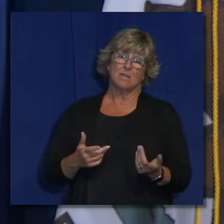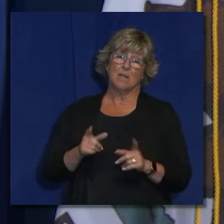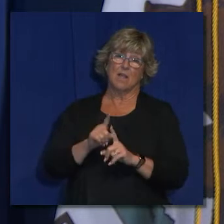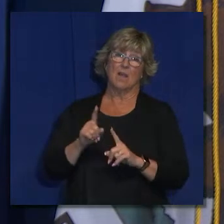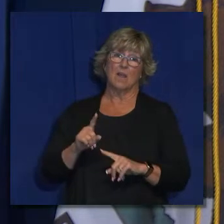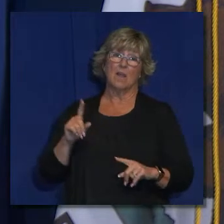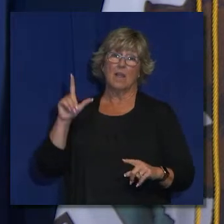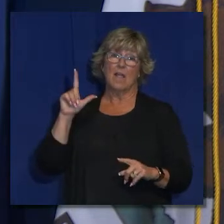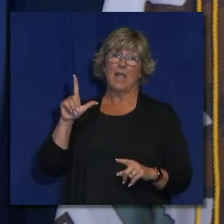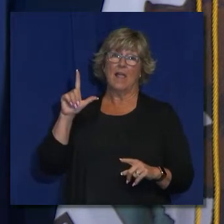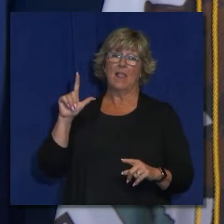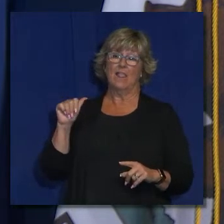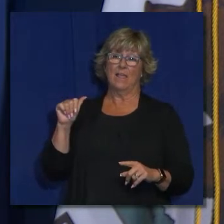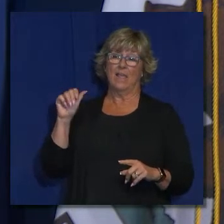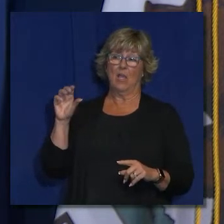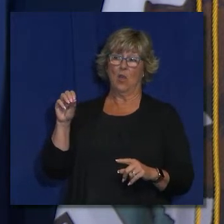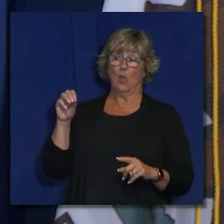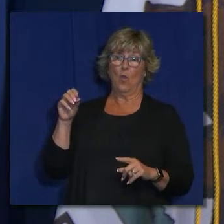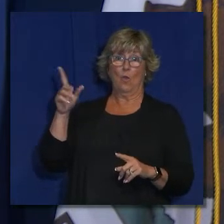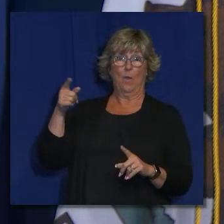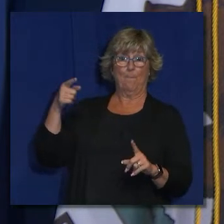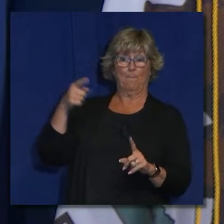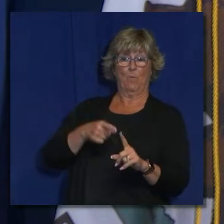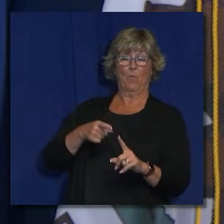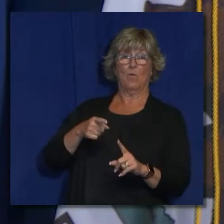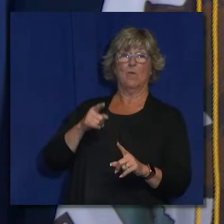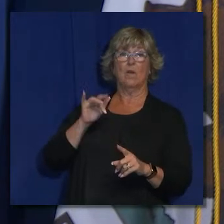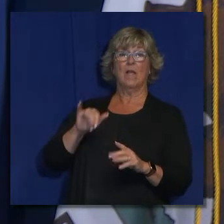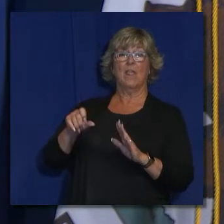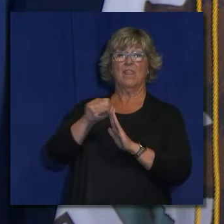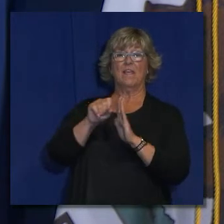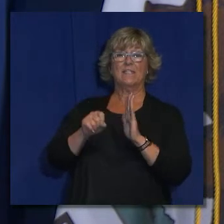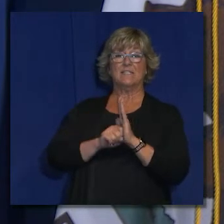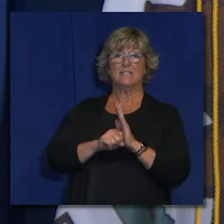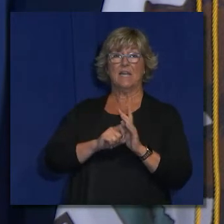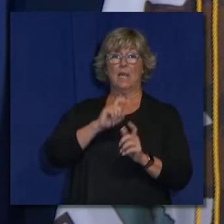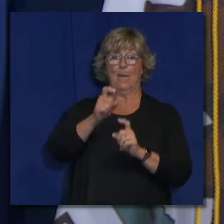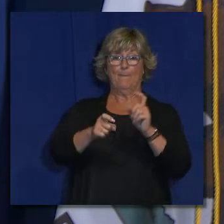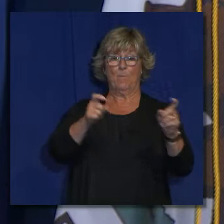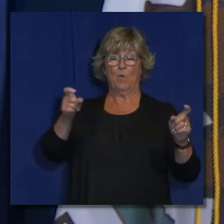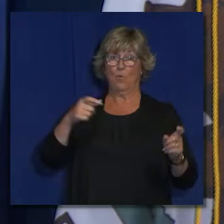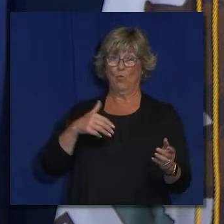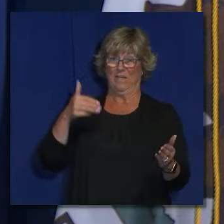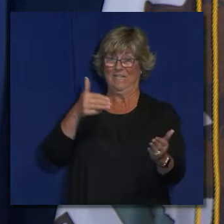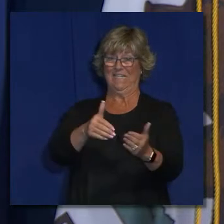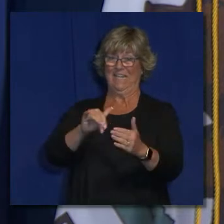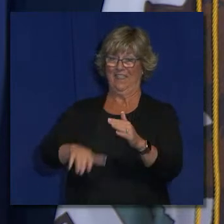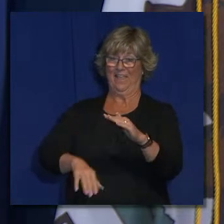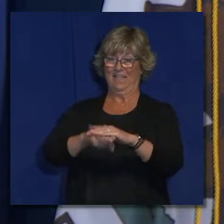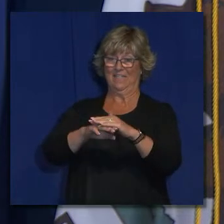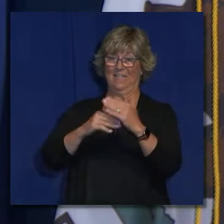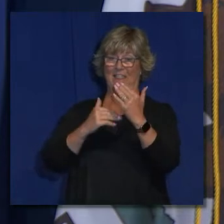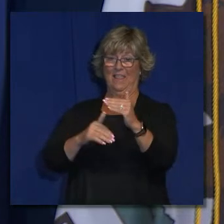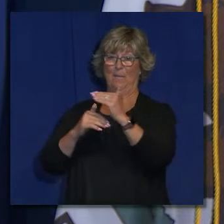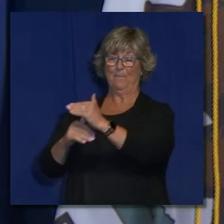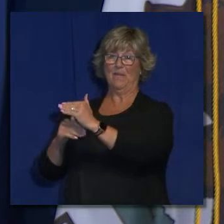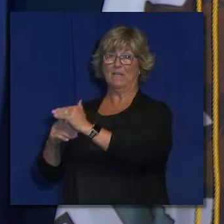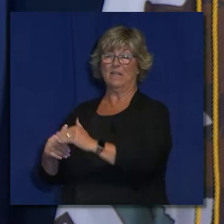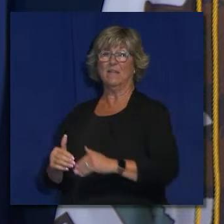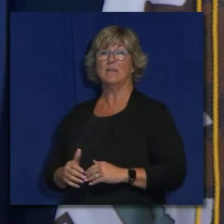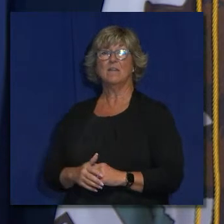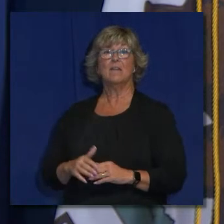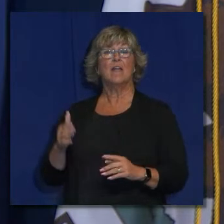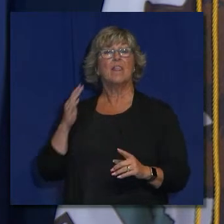as the LAO pointed out very clearly, the state appropriations limit we are very near it. And